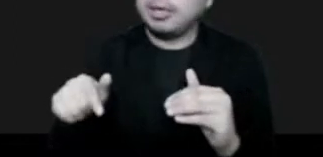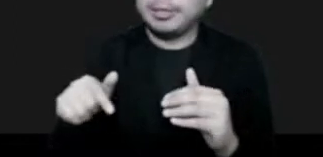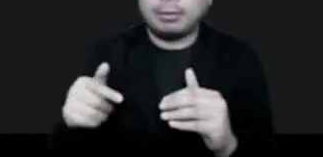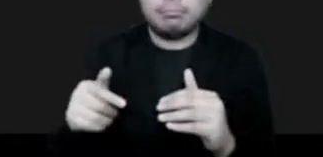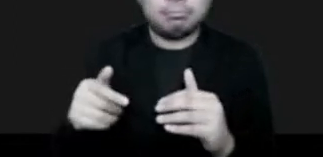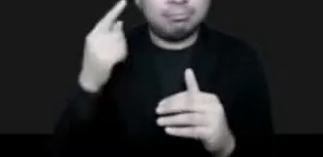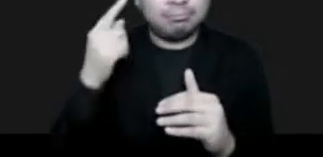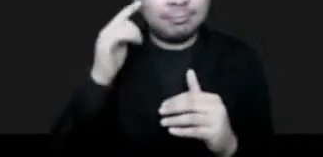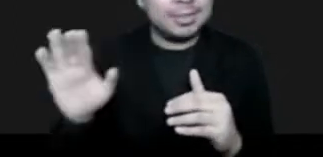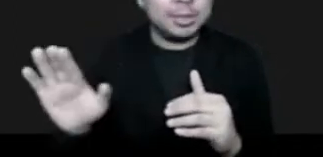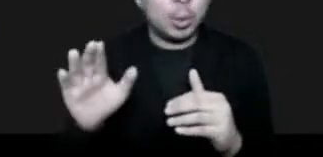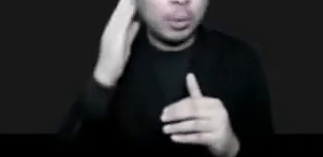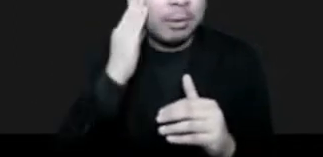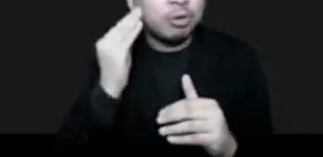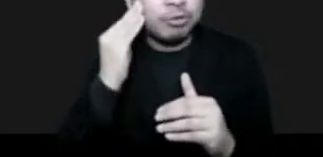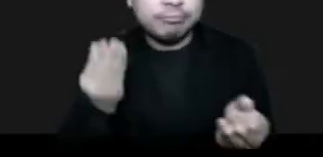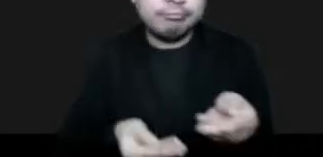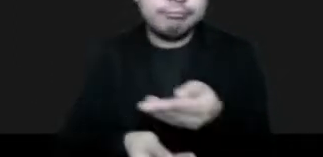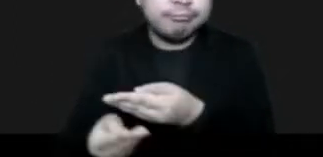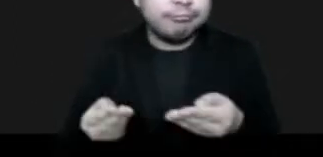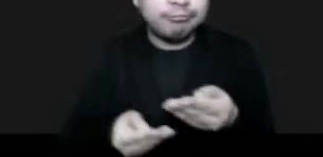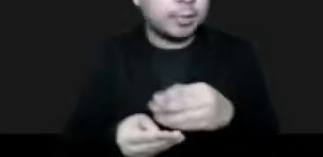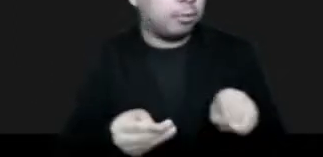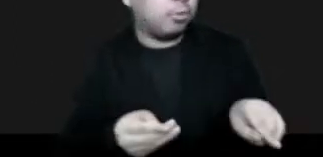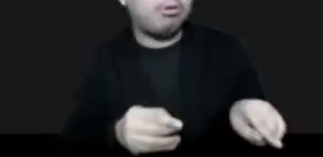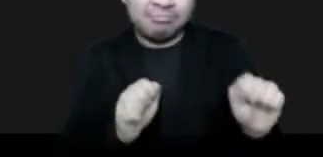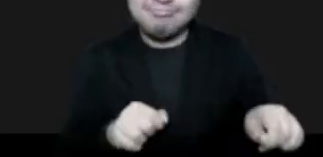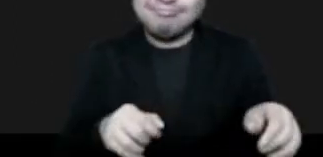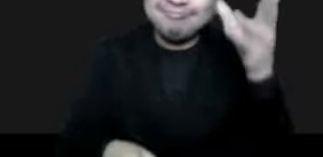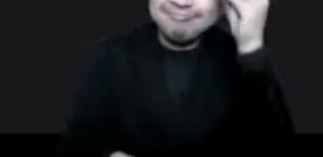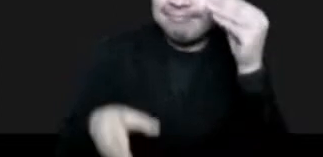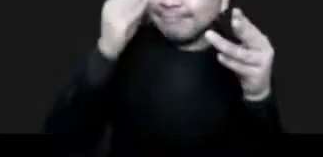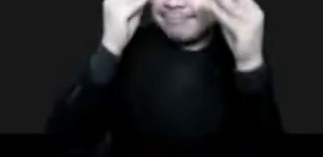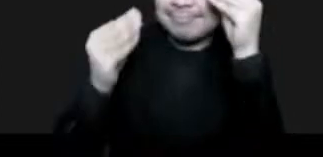opportunity for others to learn. So it is important to shape this